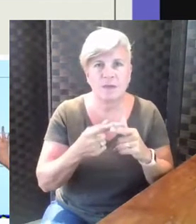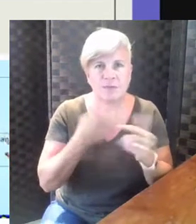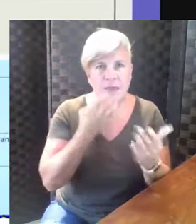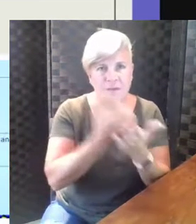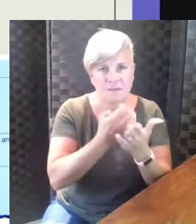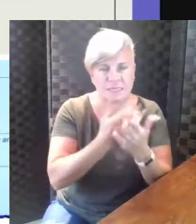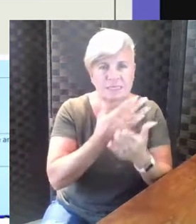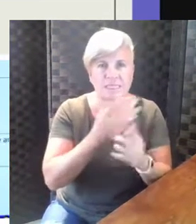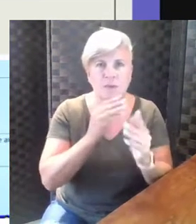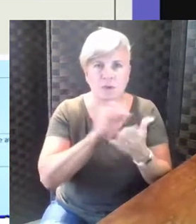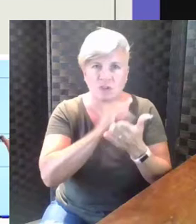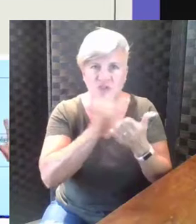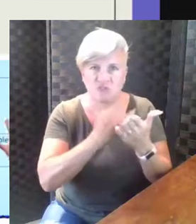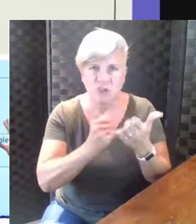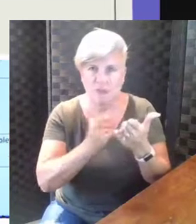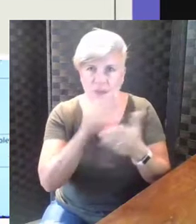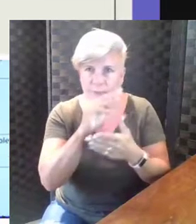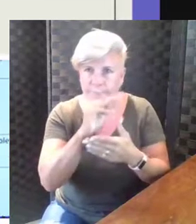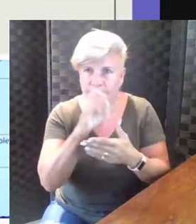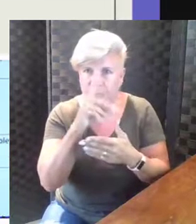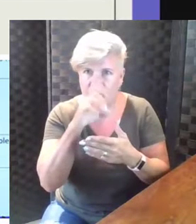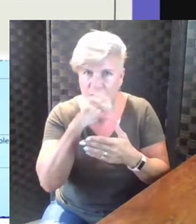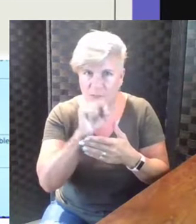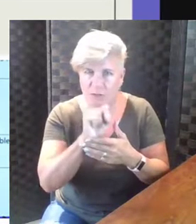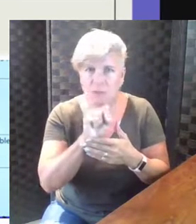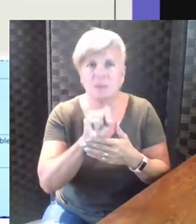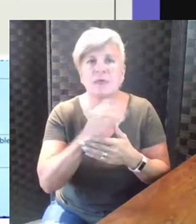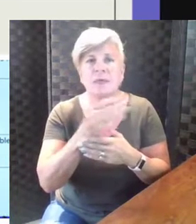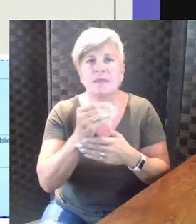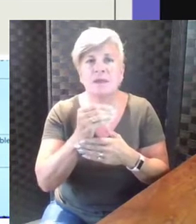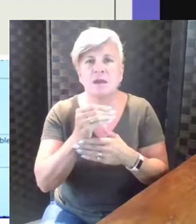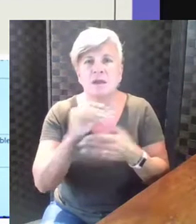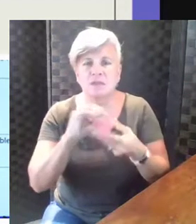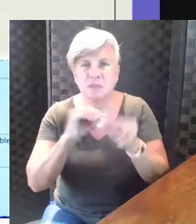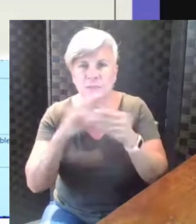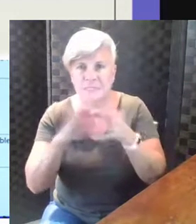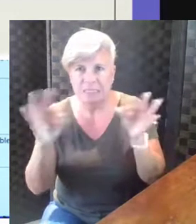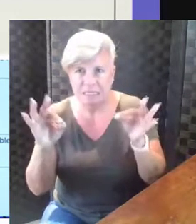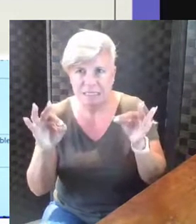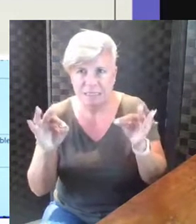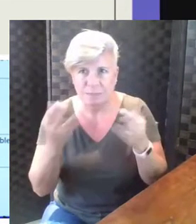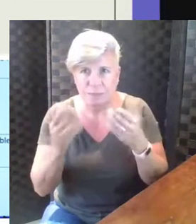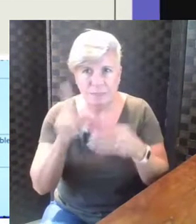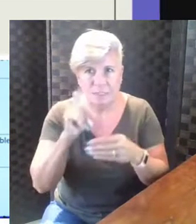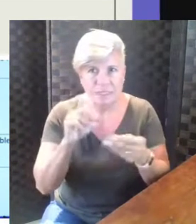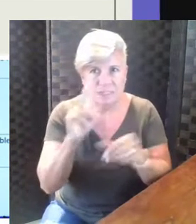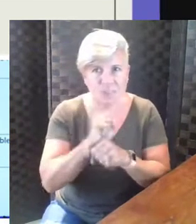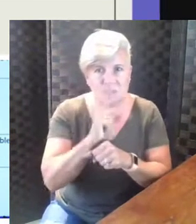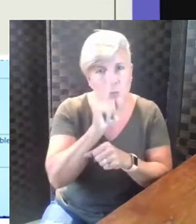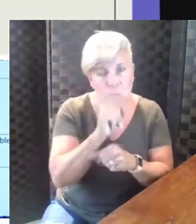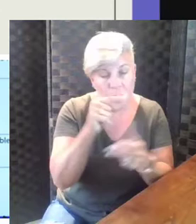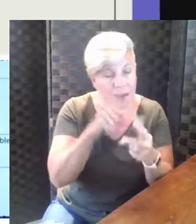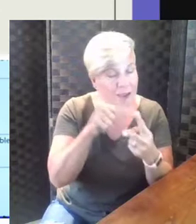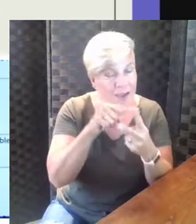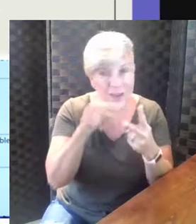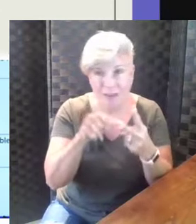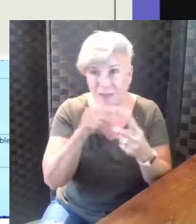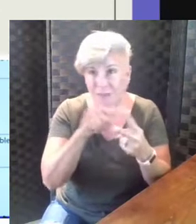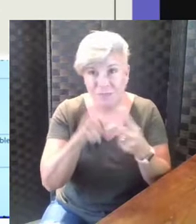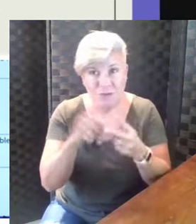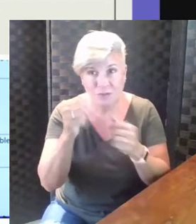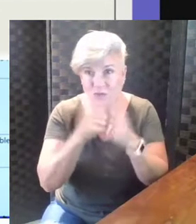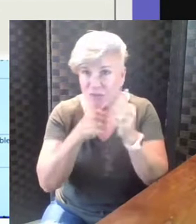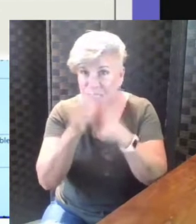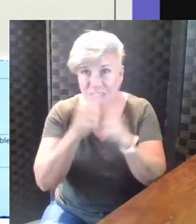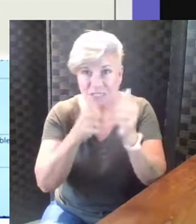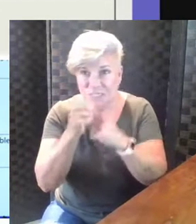our evidence where we're going to draw our model and our equation, and we probably are going to need to use one of those strategies we've learned to